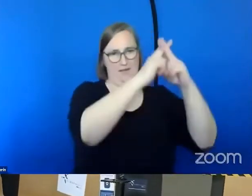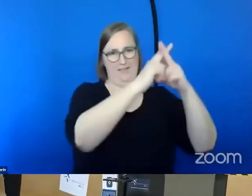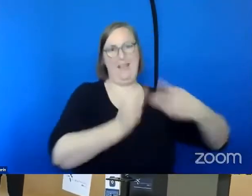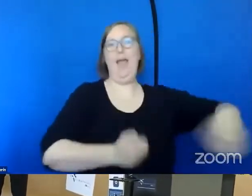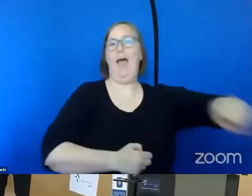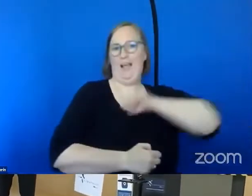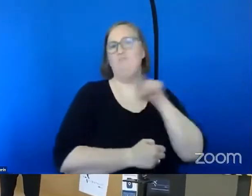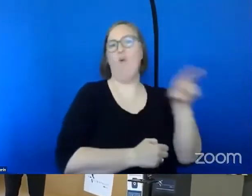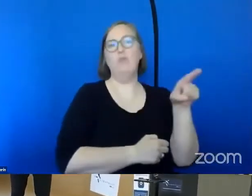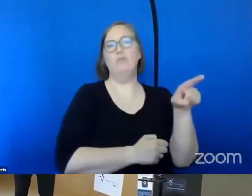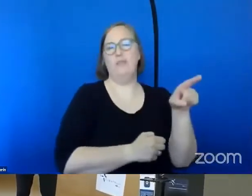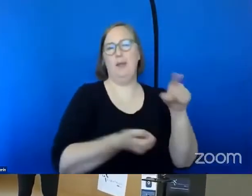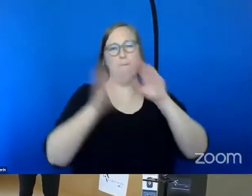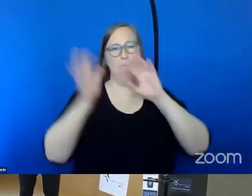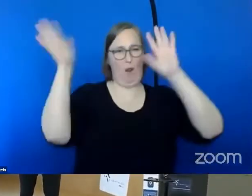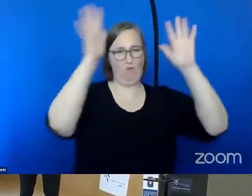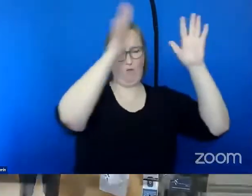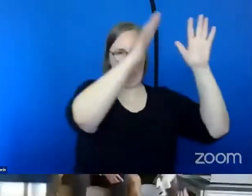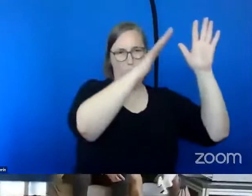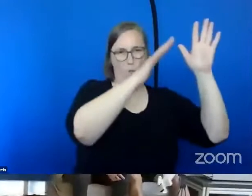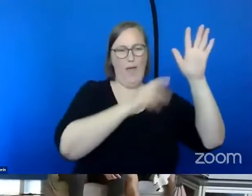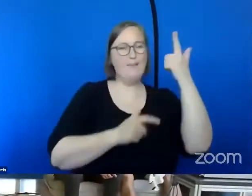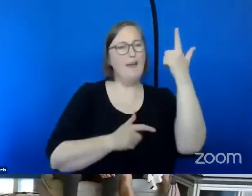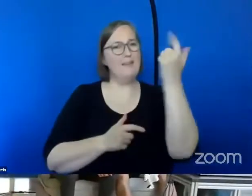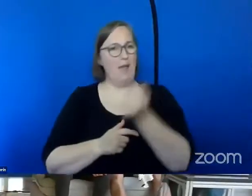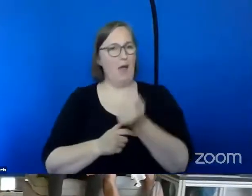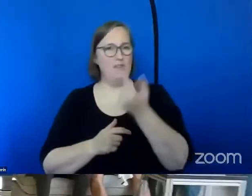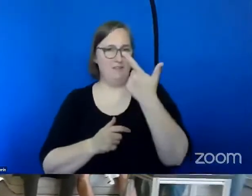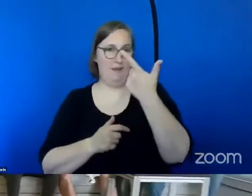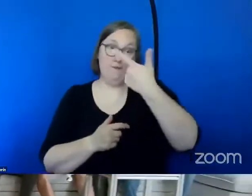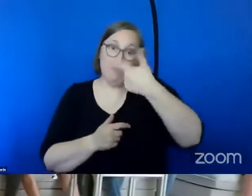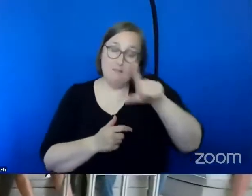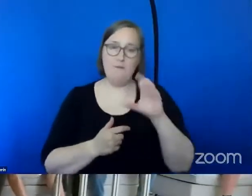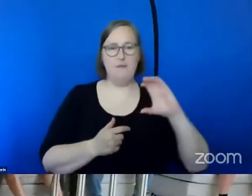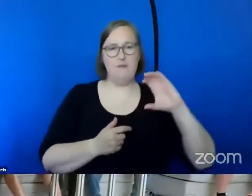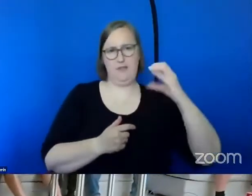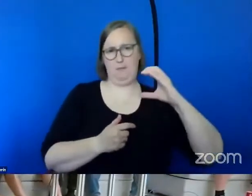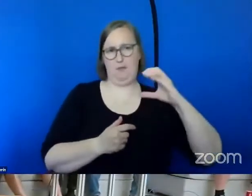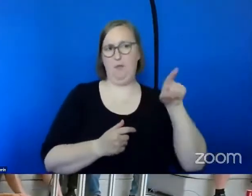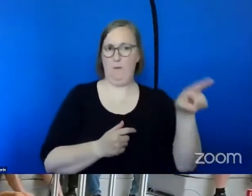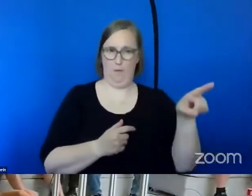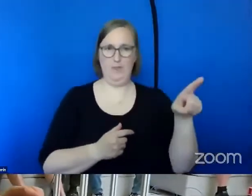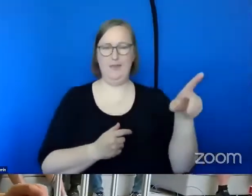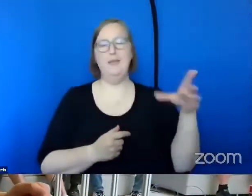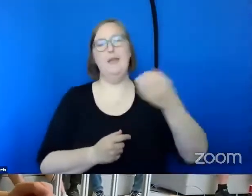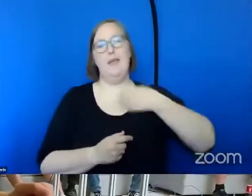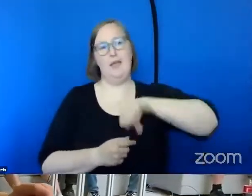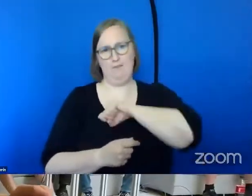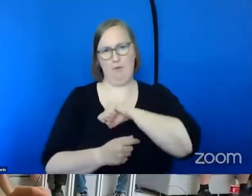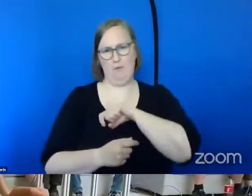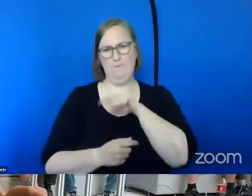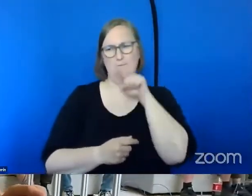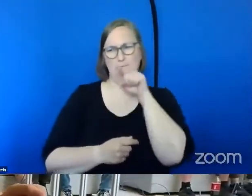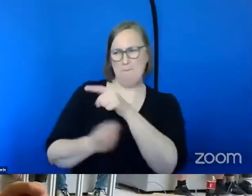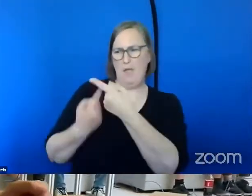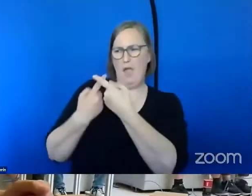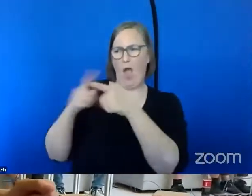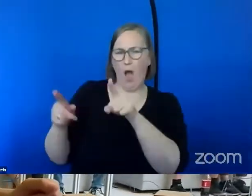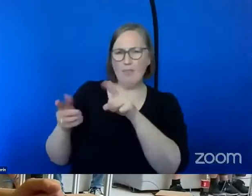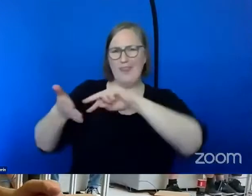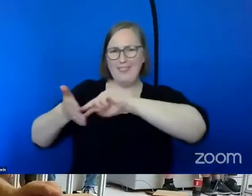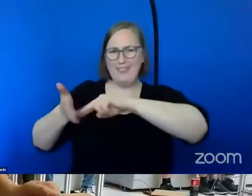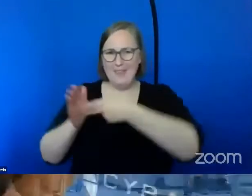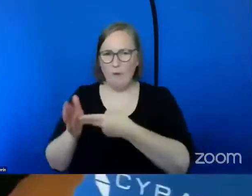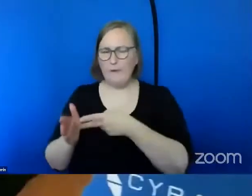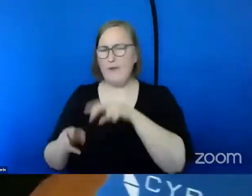that we had seen from the 4 previous teams. And he missed the win by 2 seconds. Yeah, I think he lost the time with the Lego brick